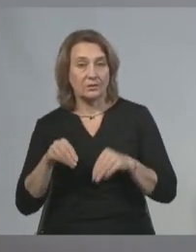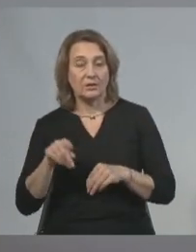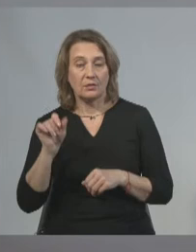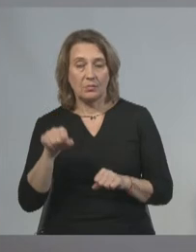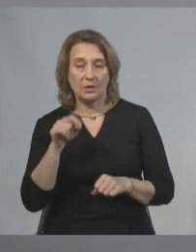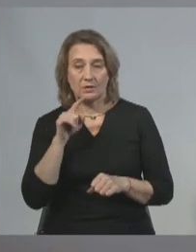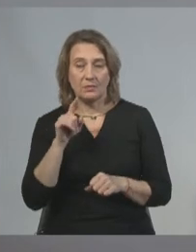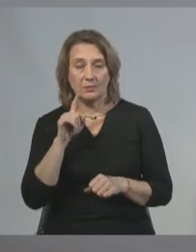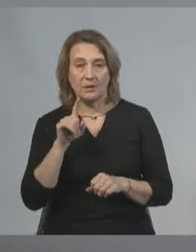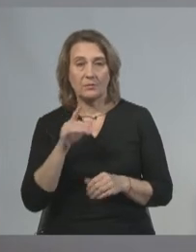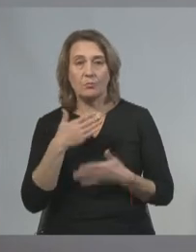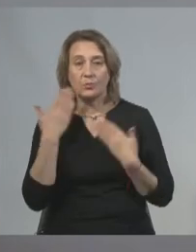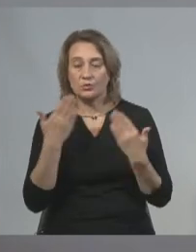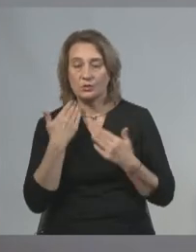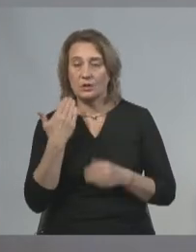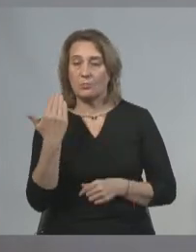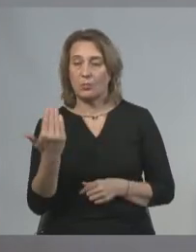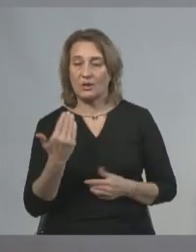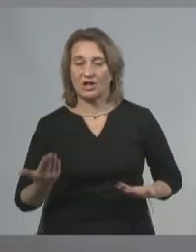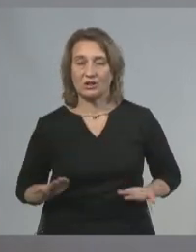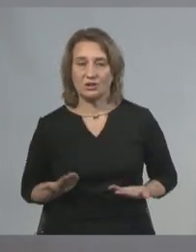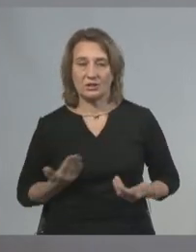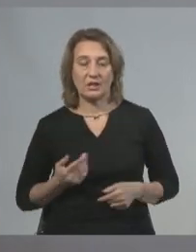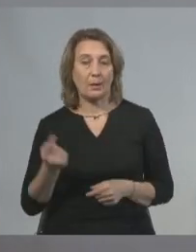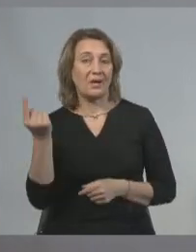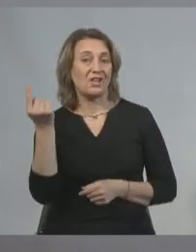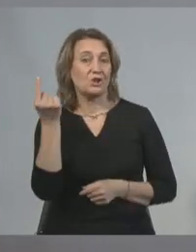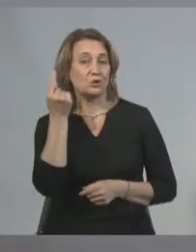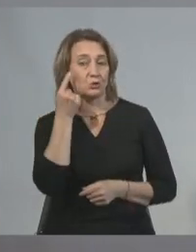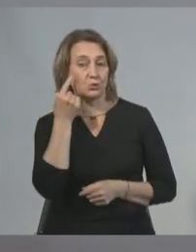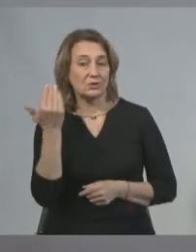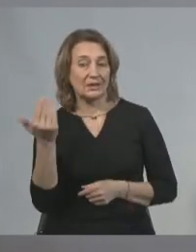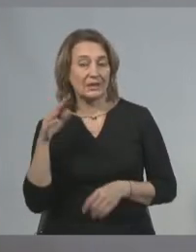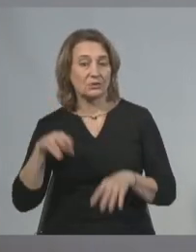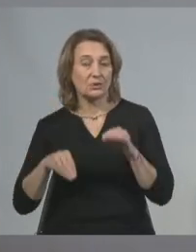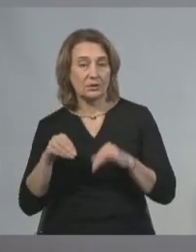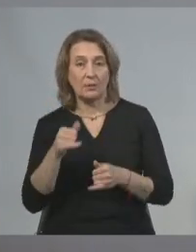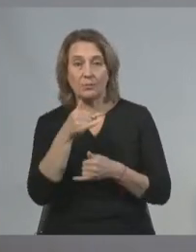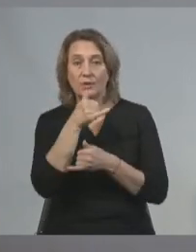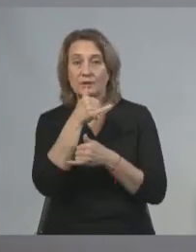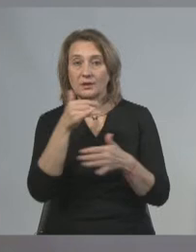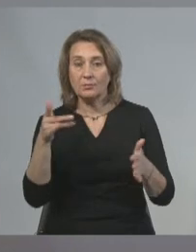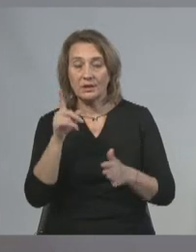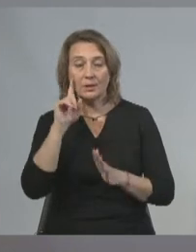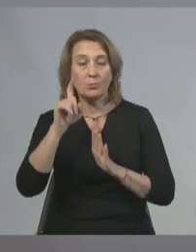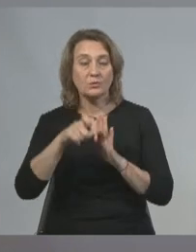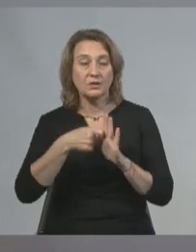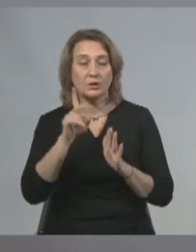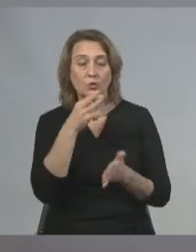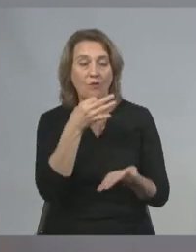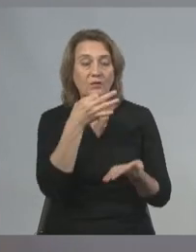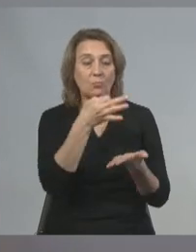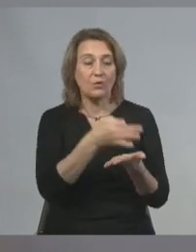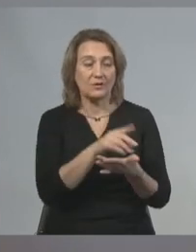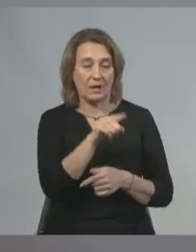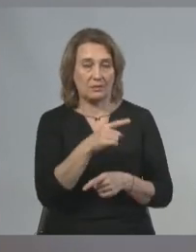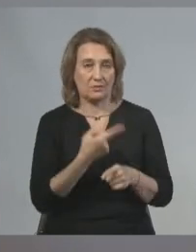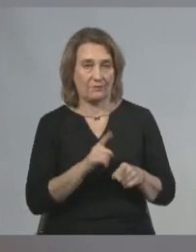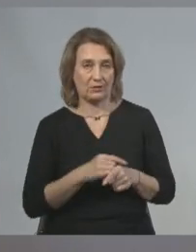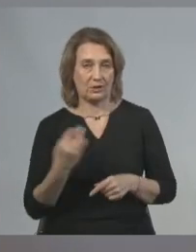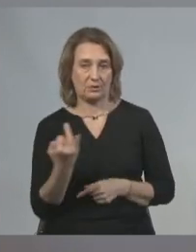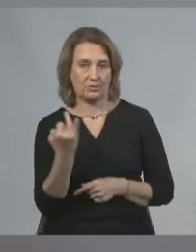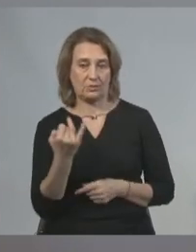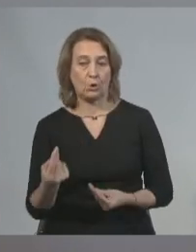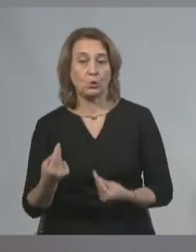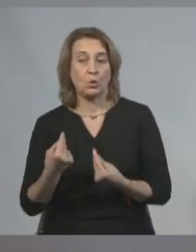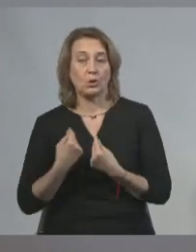of neighbors and we couldn't find who is uh in charge of that story or who speaks and how because in media they